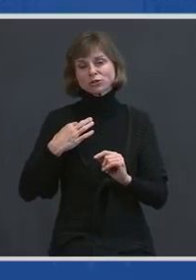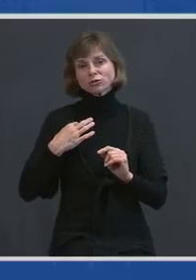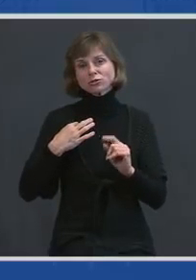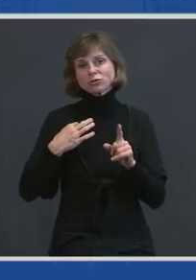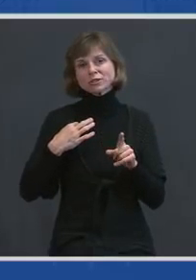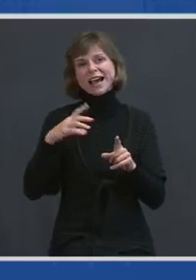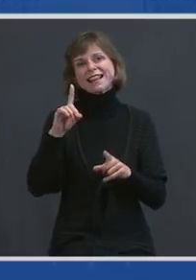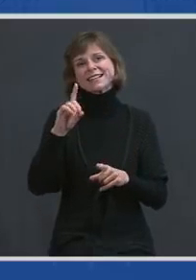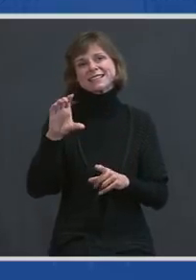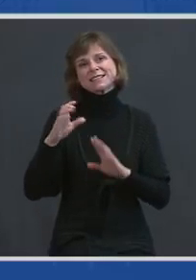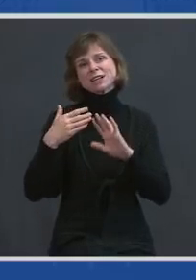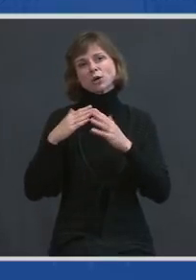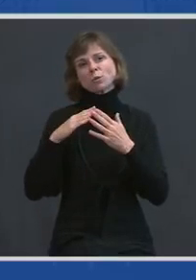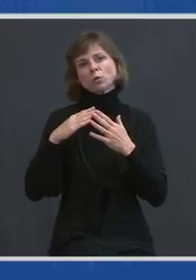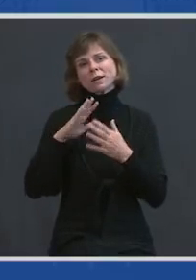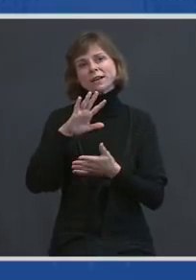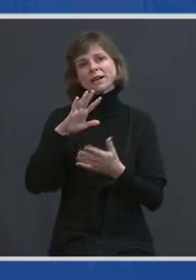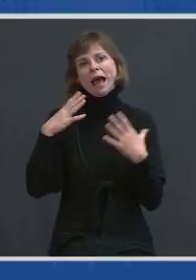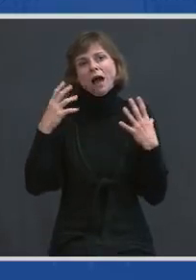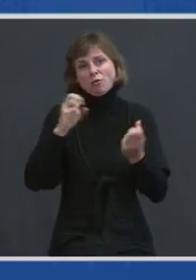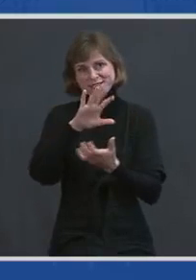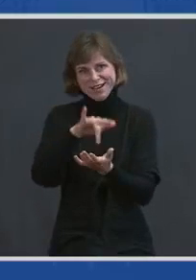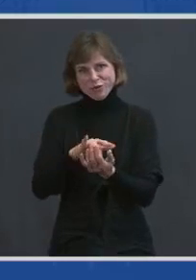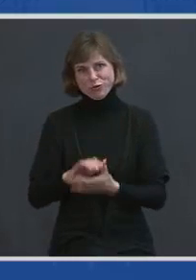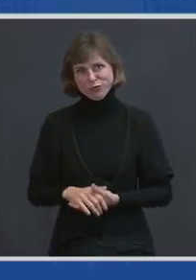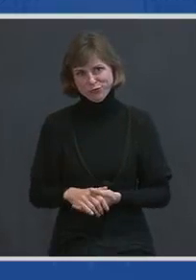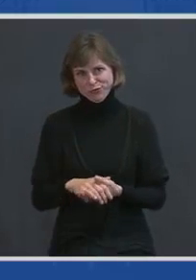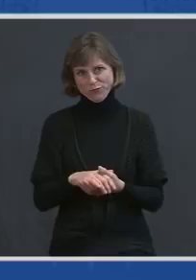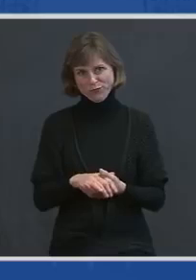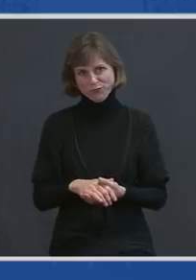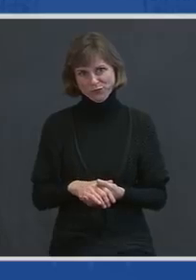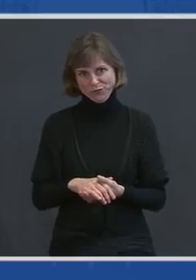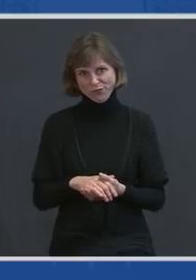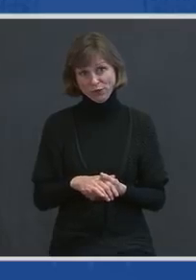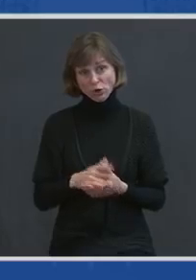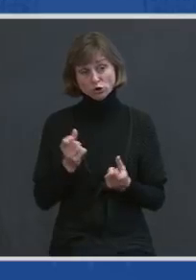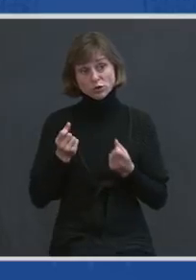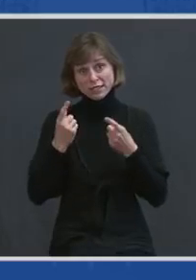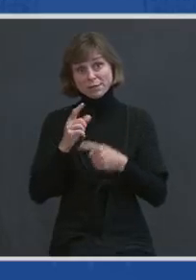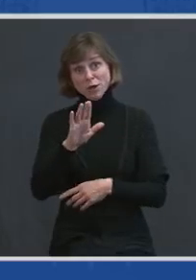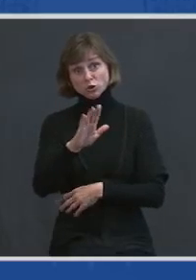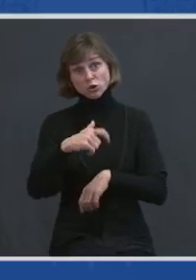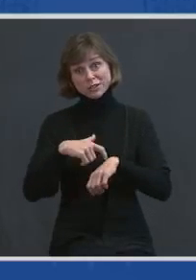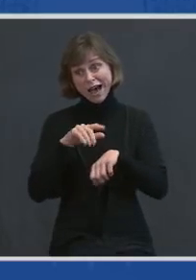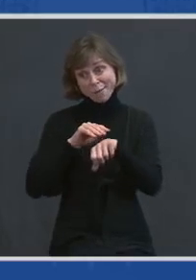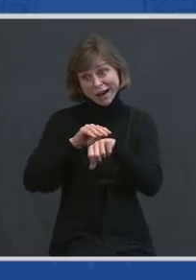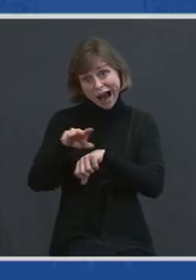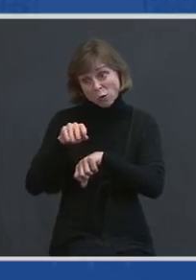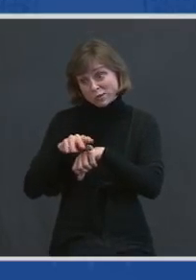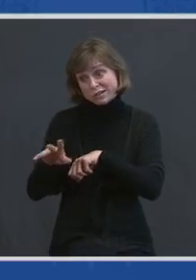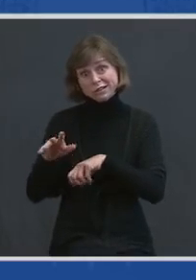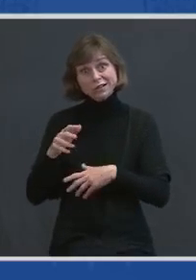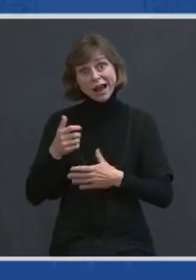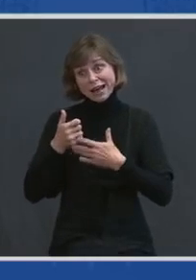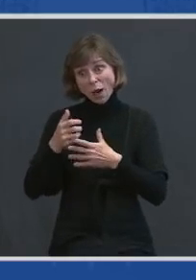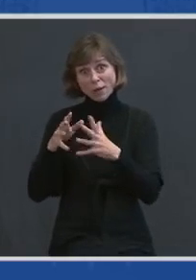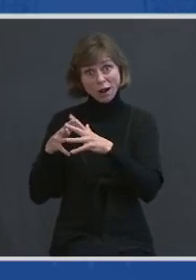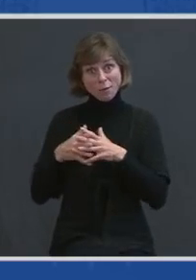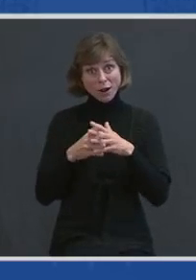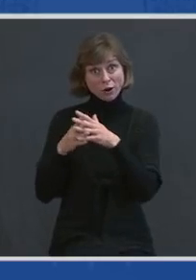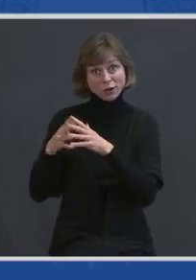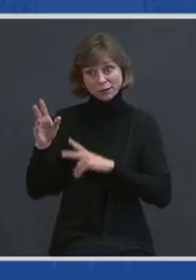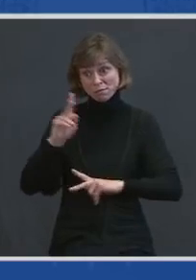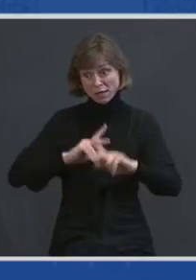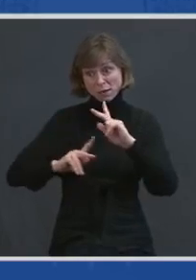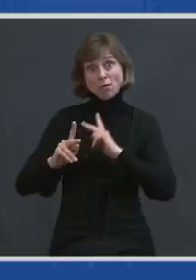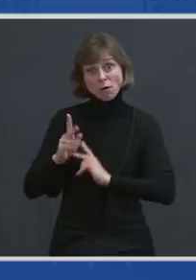DC community health center and spends her time counseling and helping Americans get through this